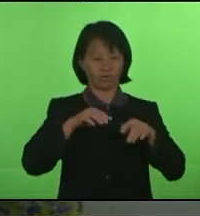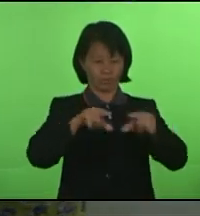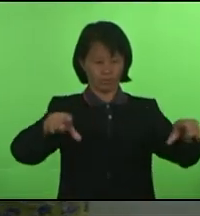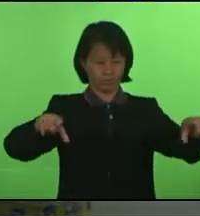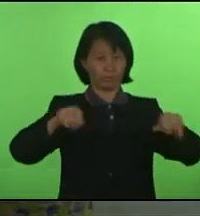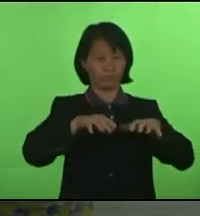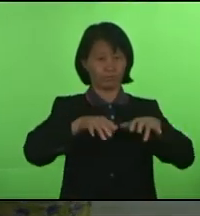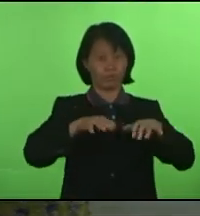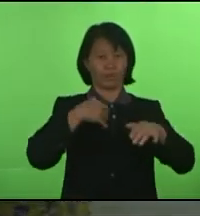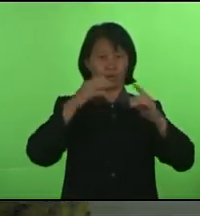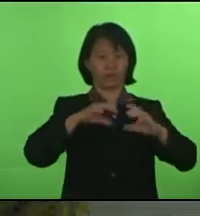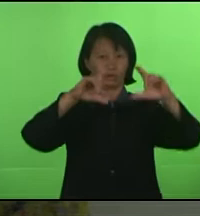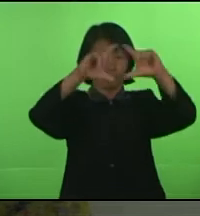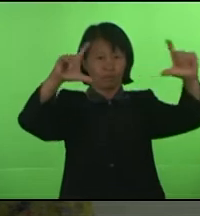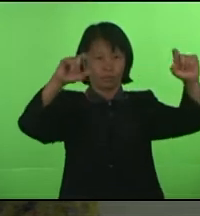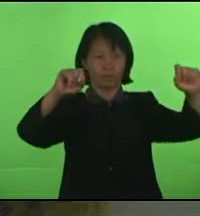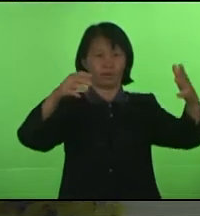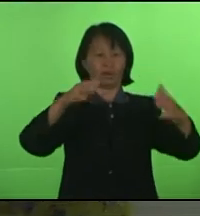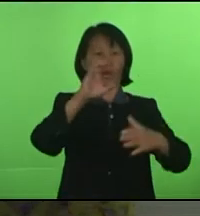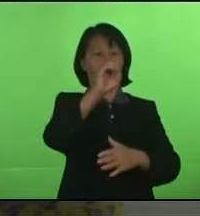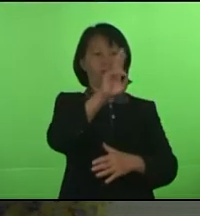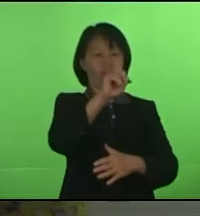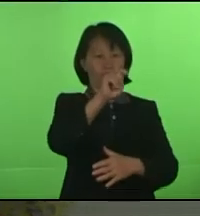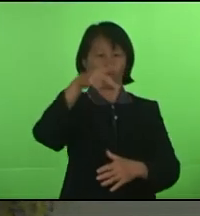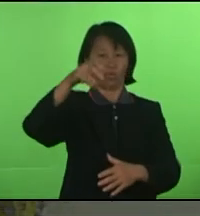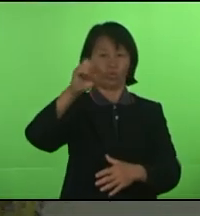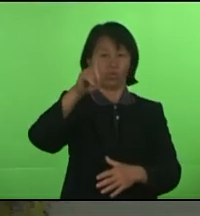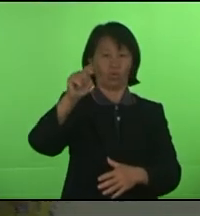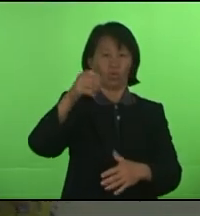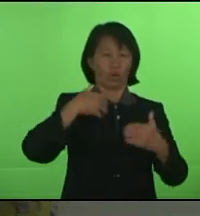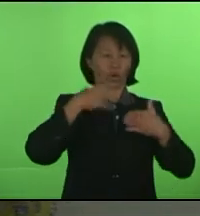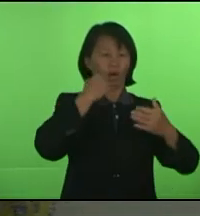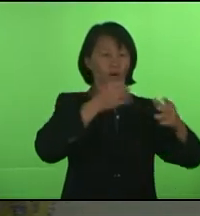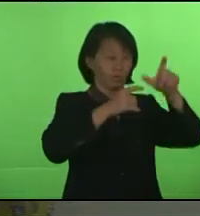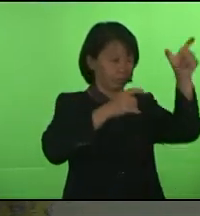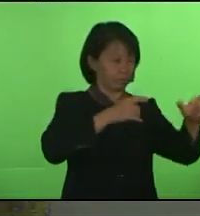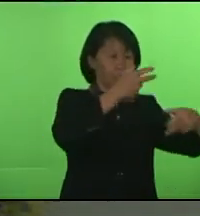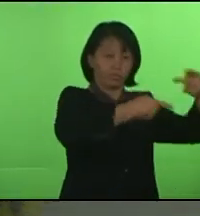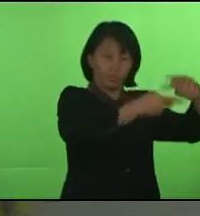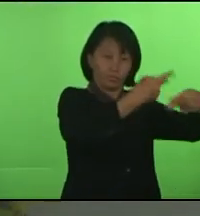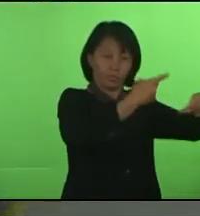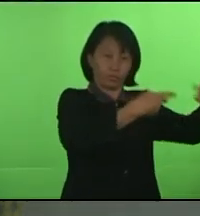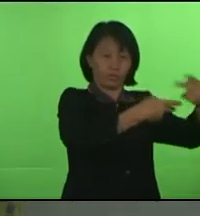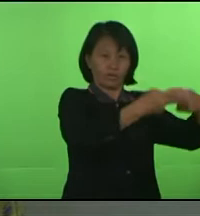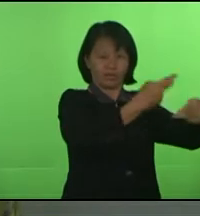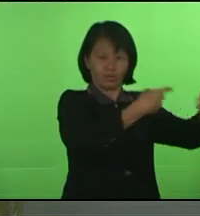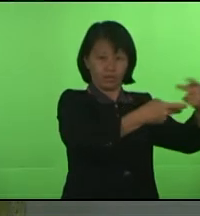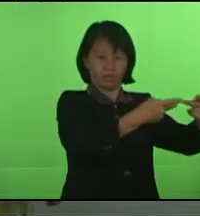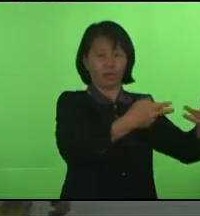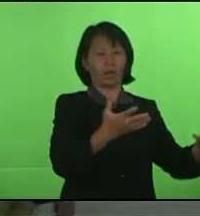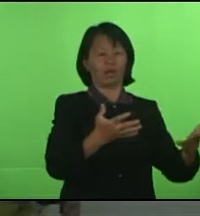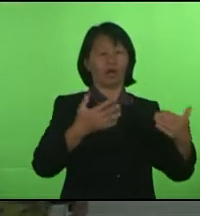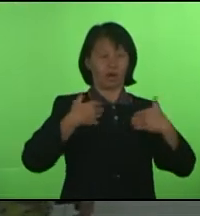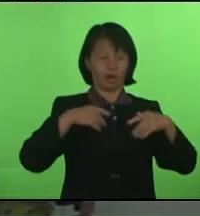the diagram, your input, and here your output. This is your storage, your processing mechanism here.